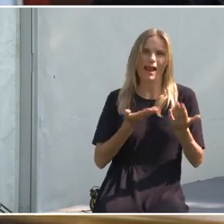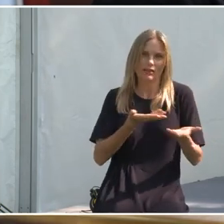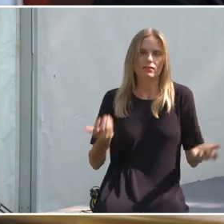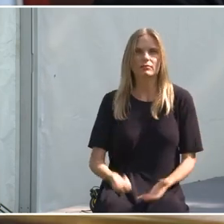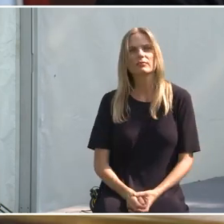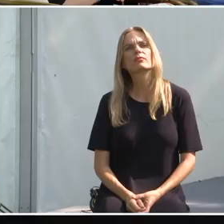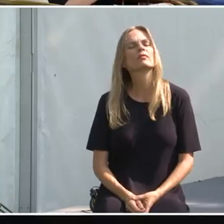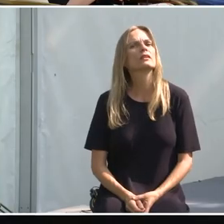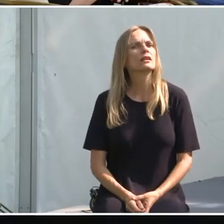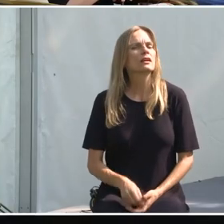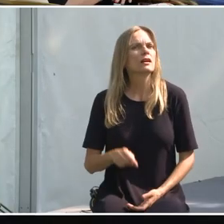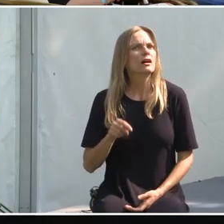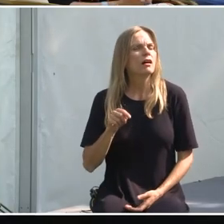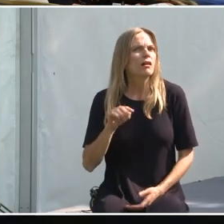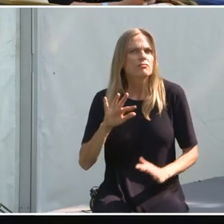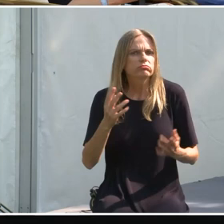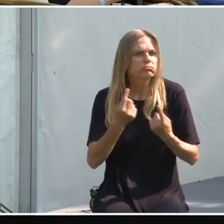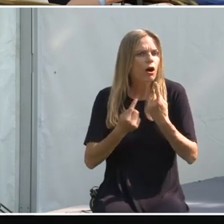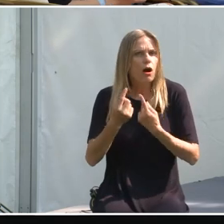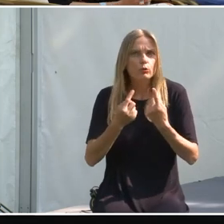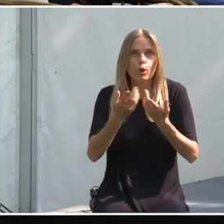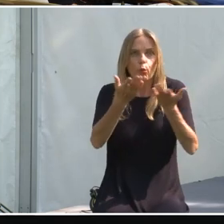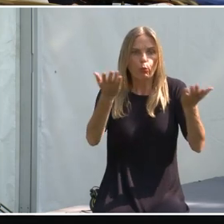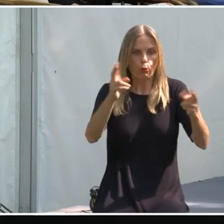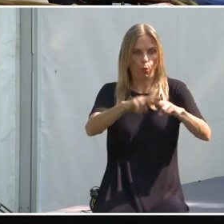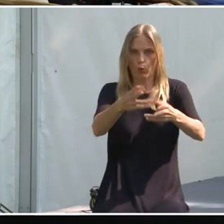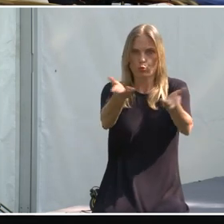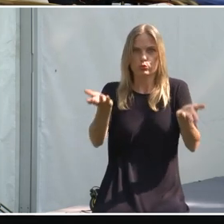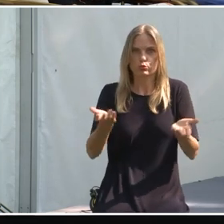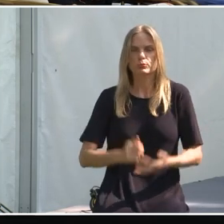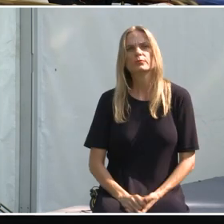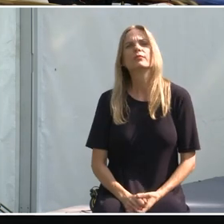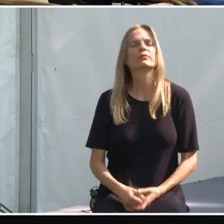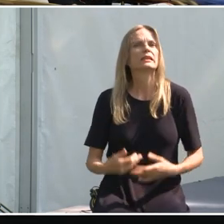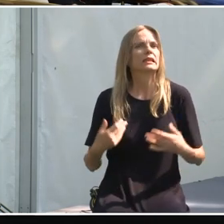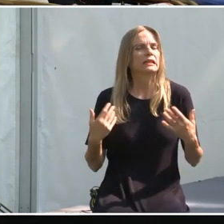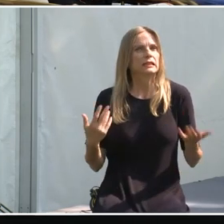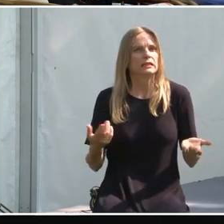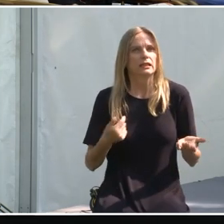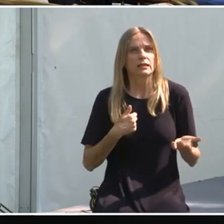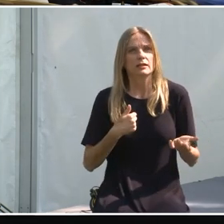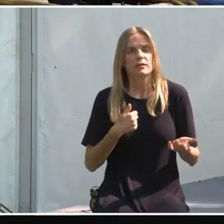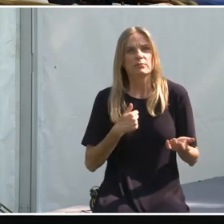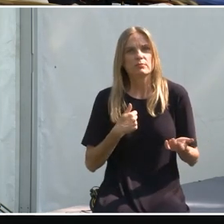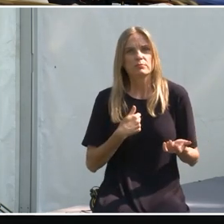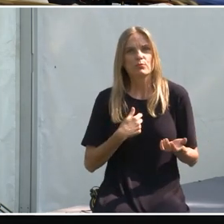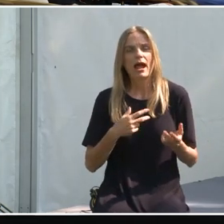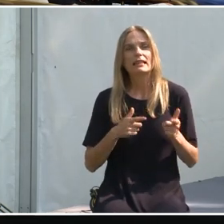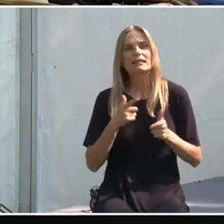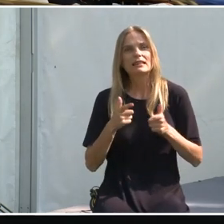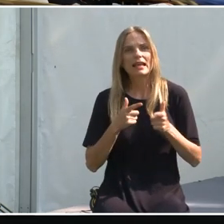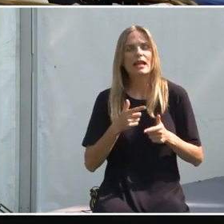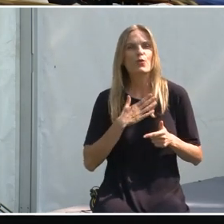that conversation, Odd? Oh, where? That's... I actually do like this, the end of